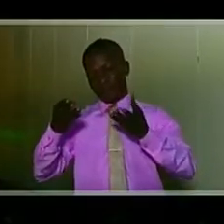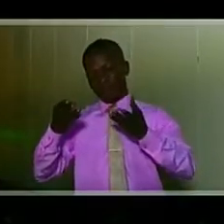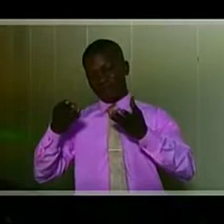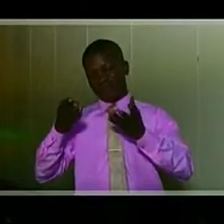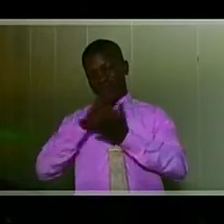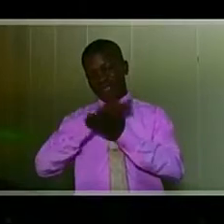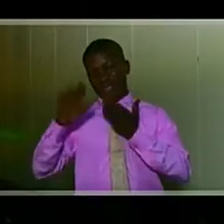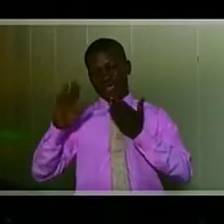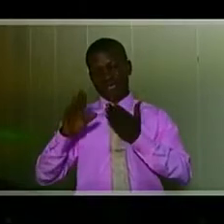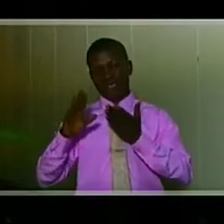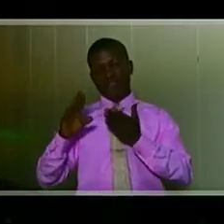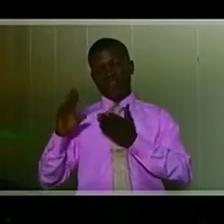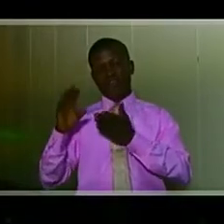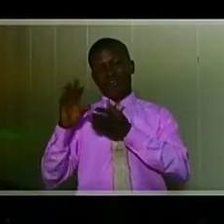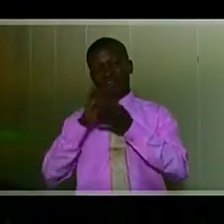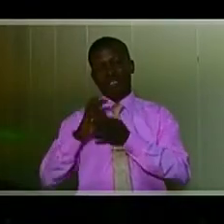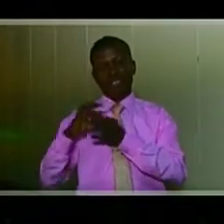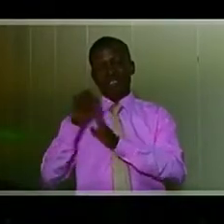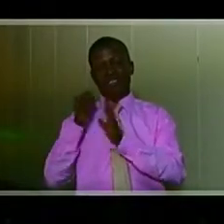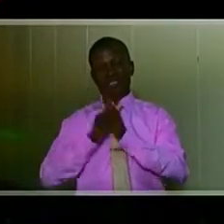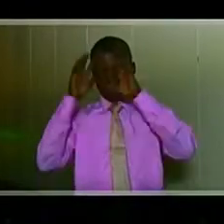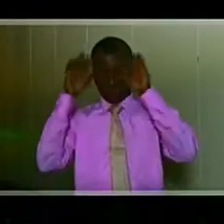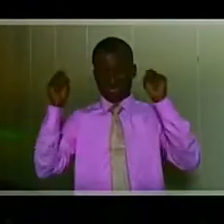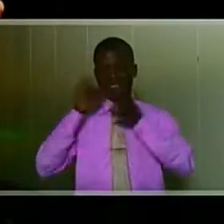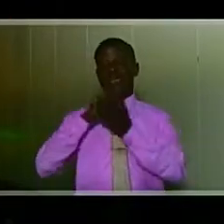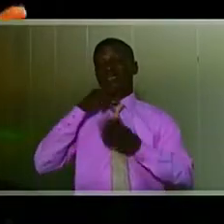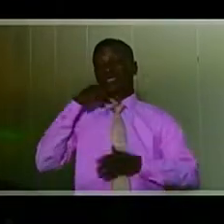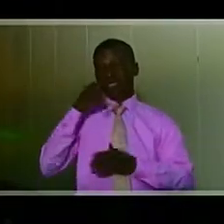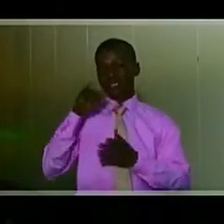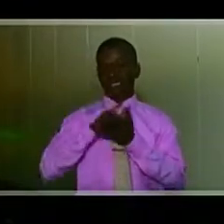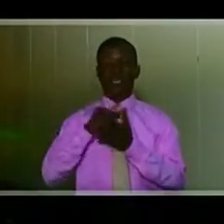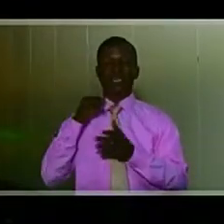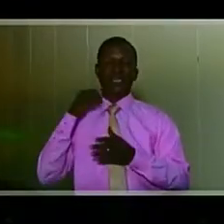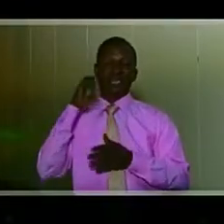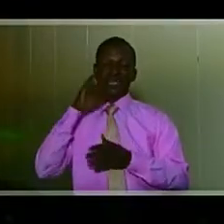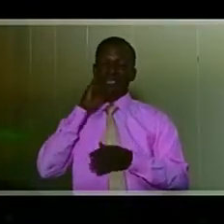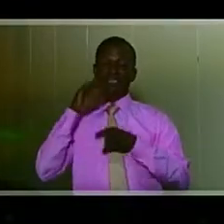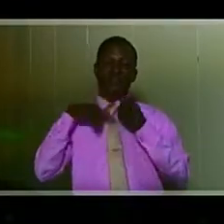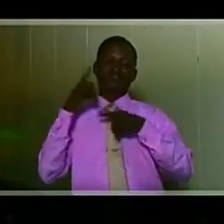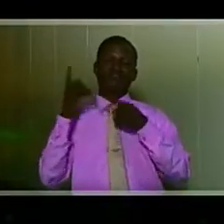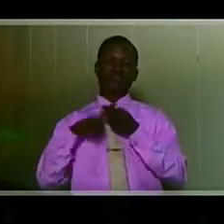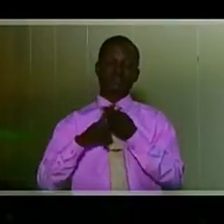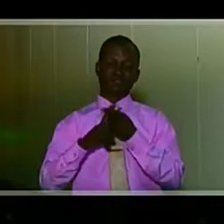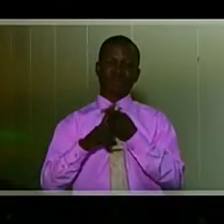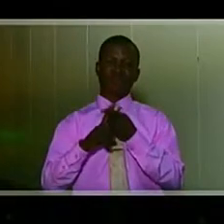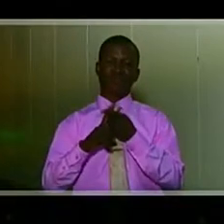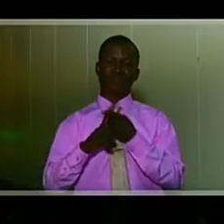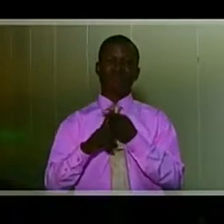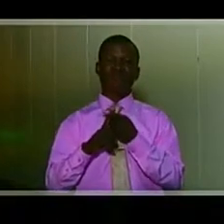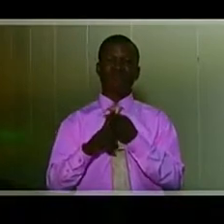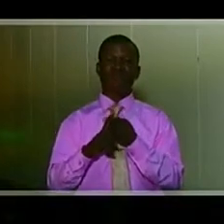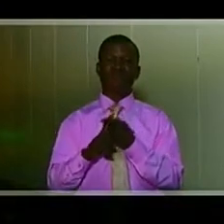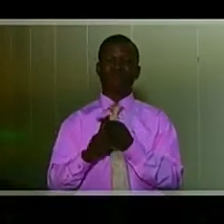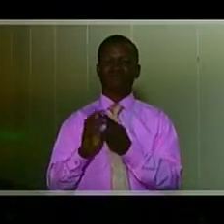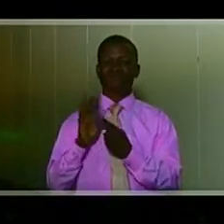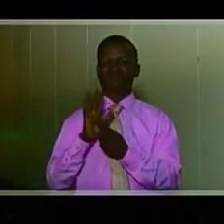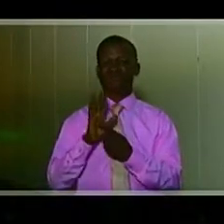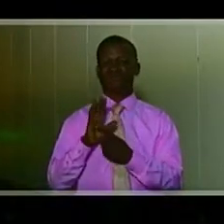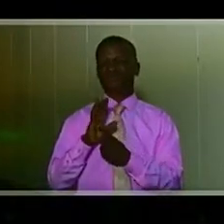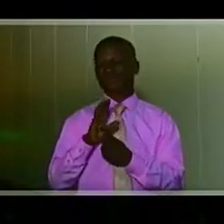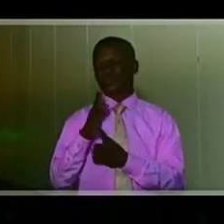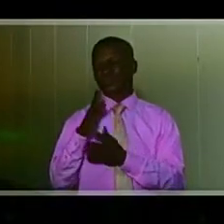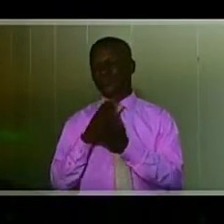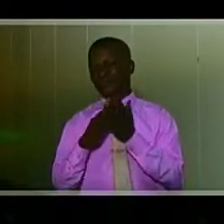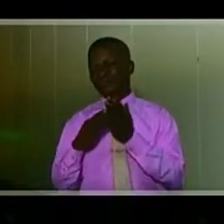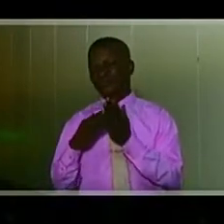the United States president, where he said that he was going to leave legacy one, and that he was also going